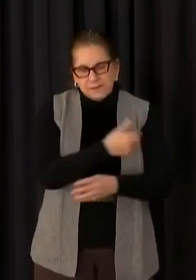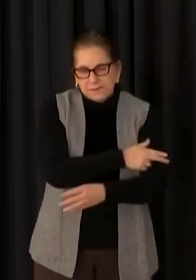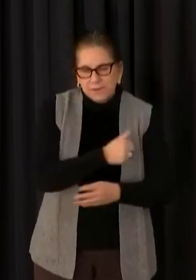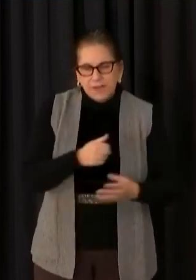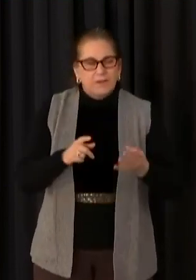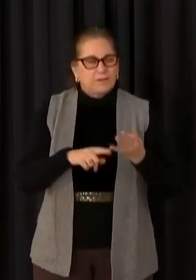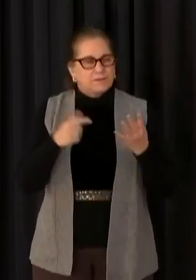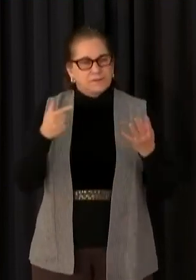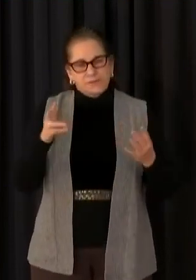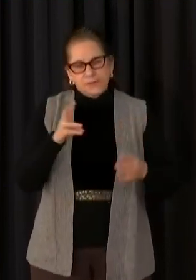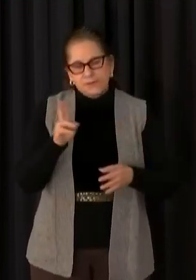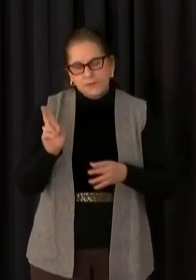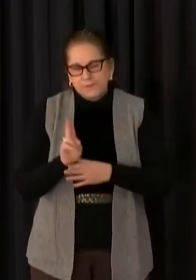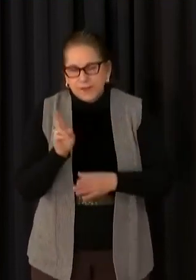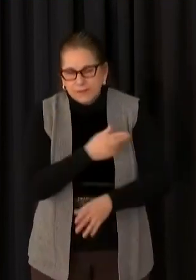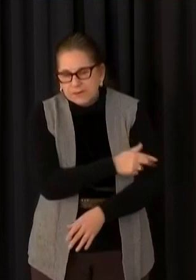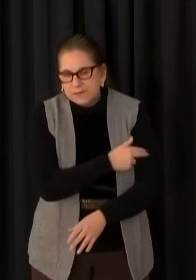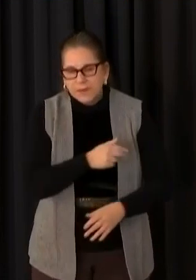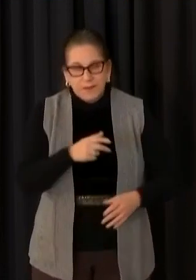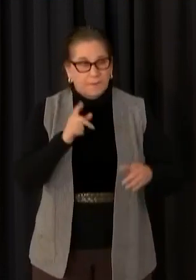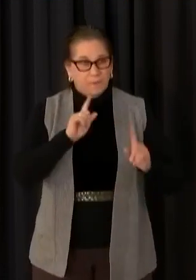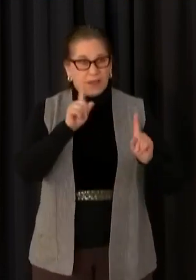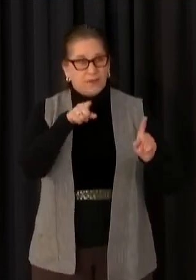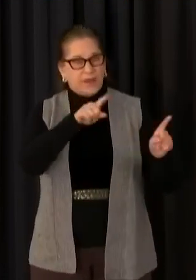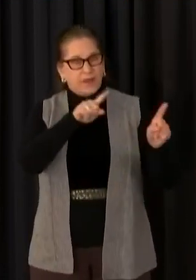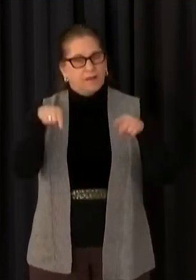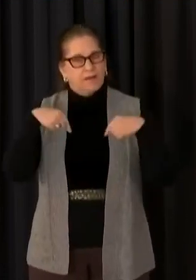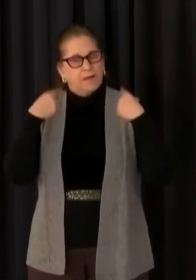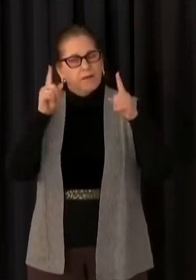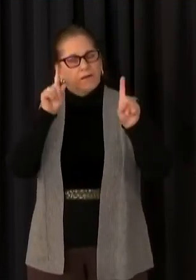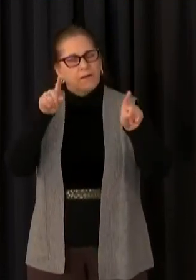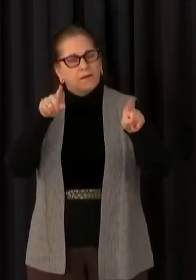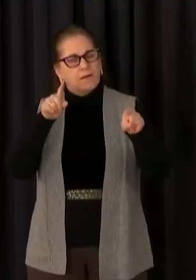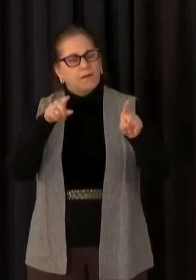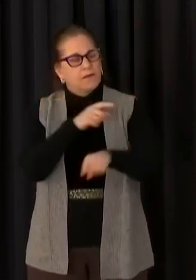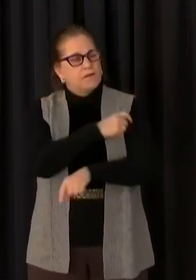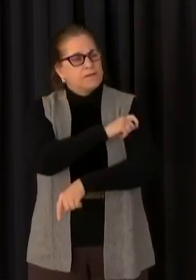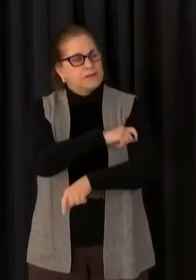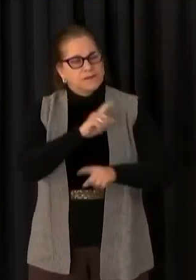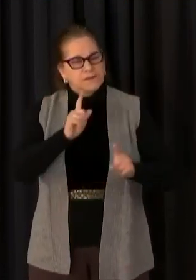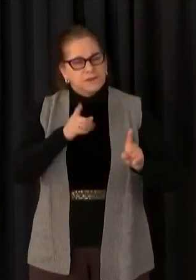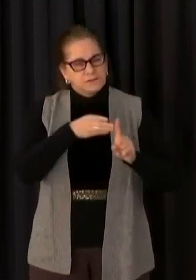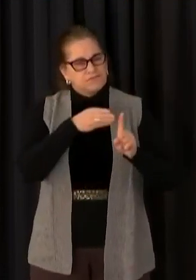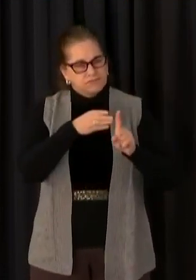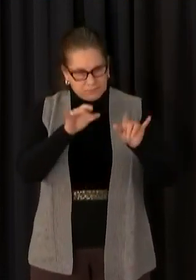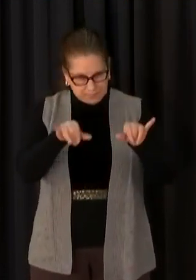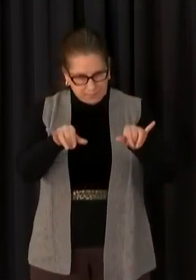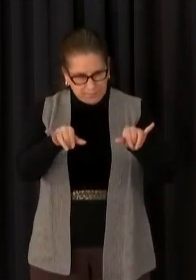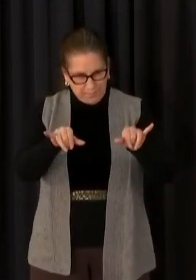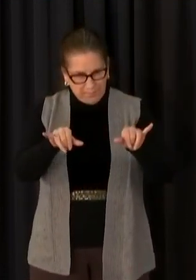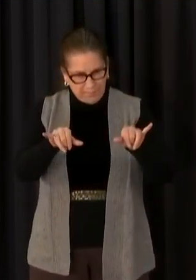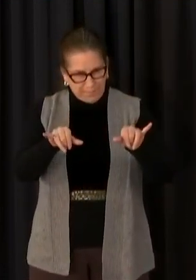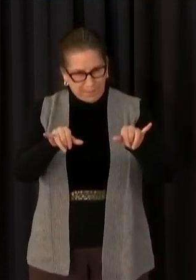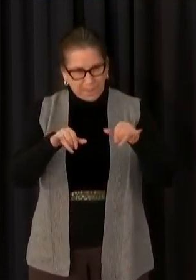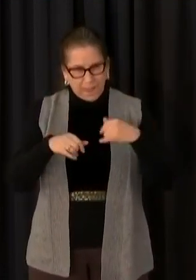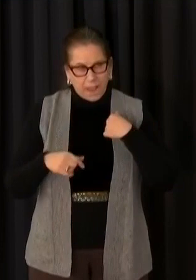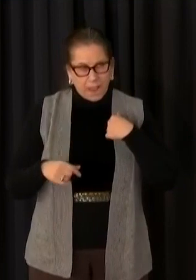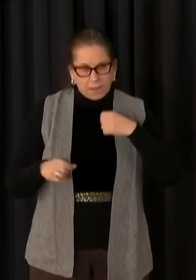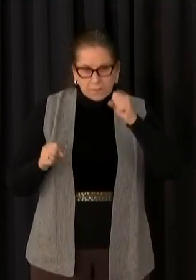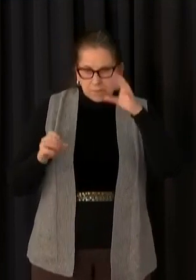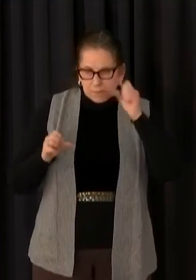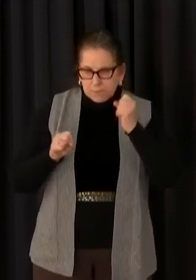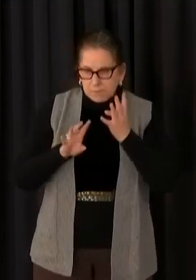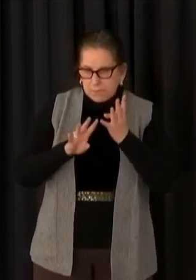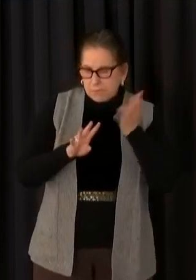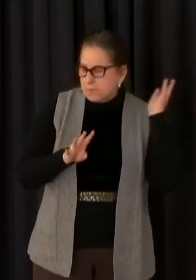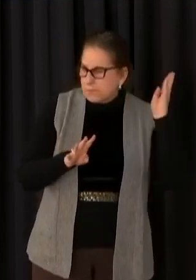receiving vaccines there. And I was able to go to some of those sites yesterday and see patients in the United